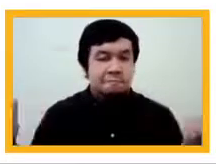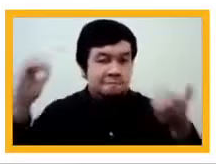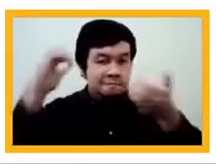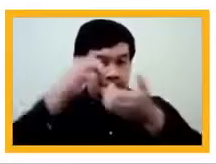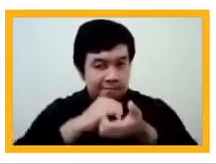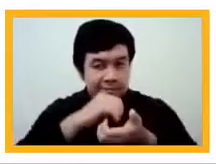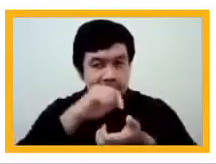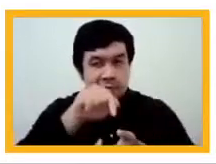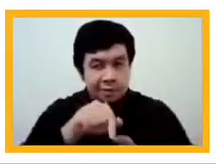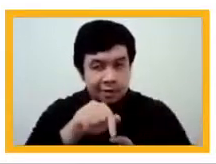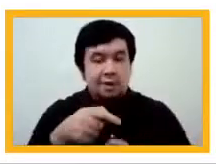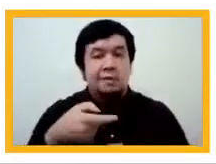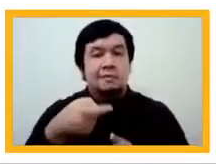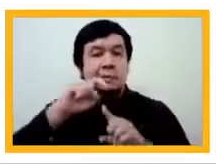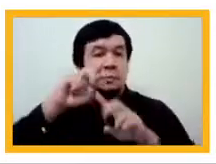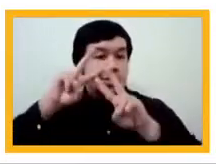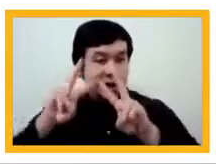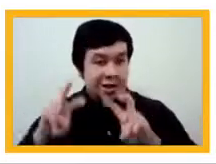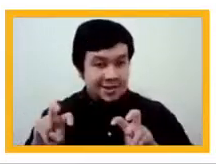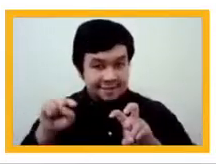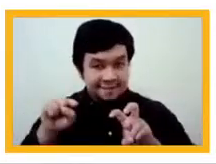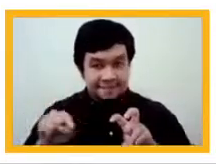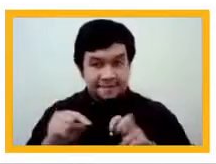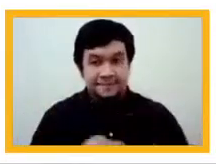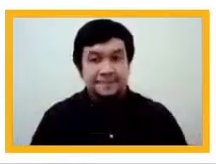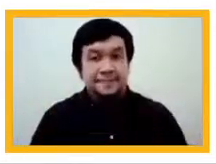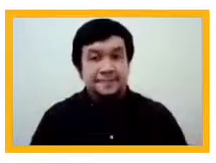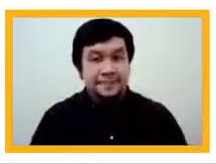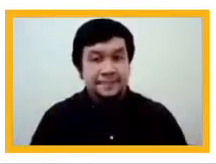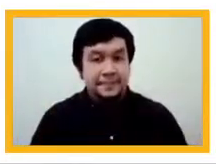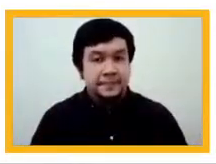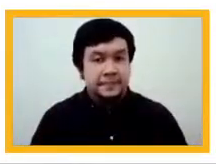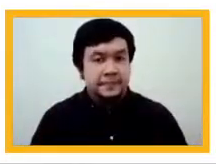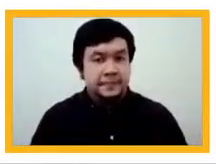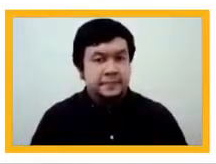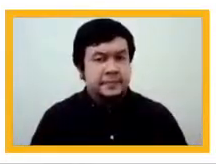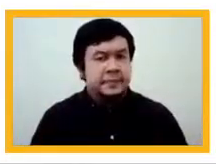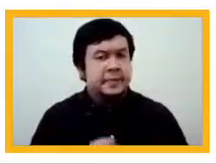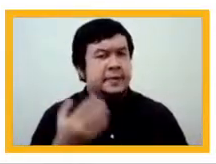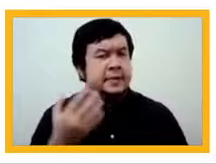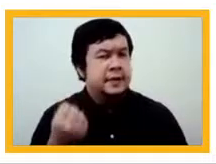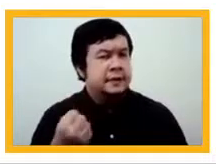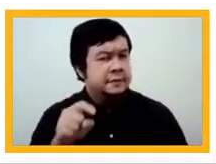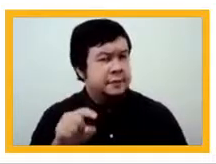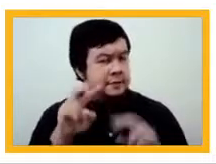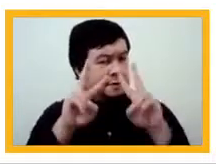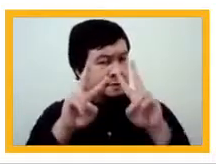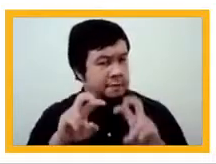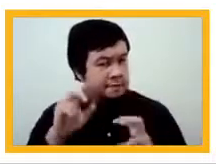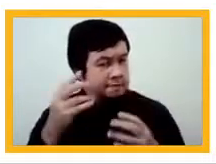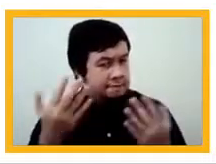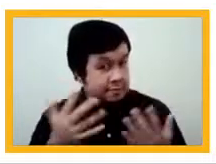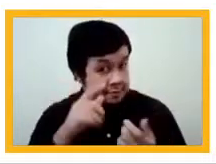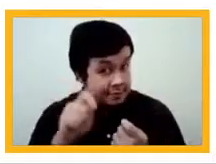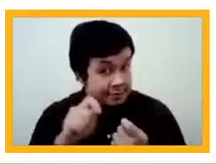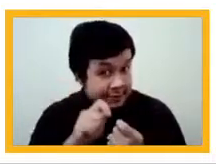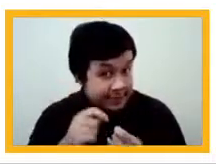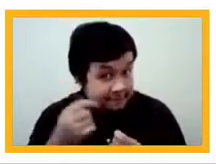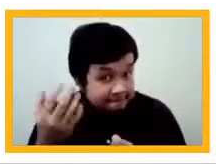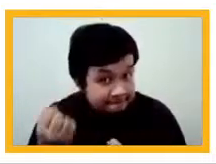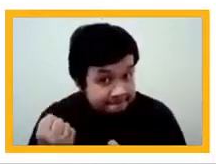Right. I haven't researched that specific aspect, but I'm sure there are